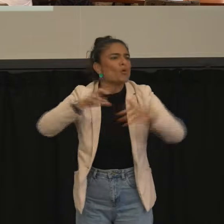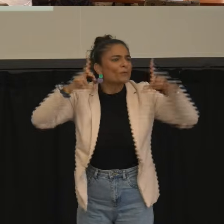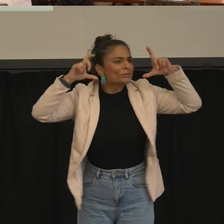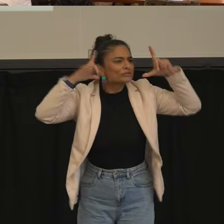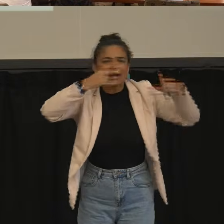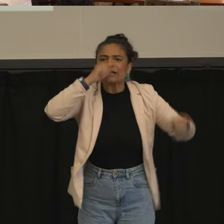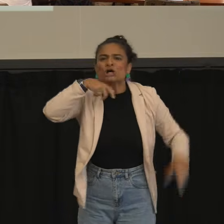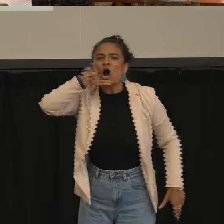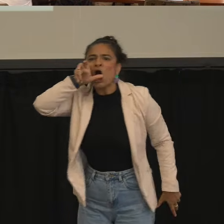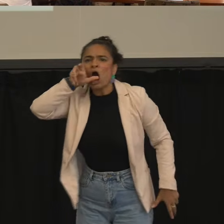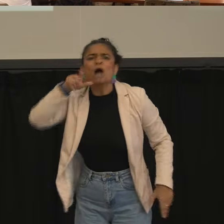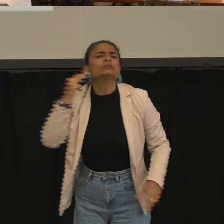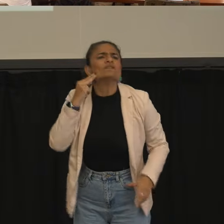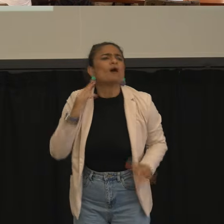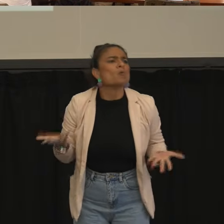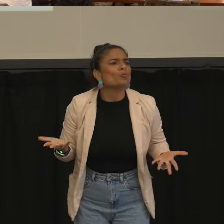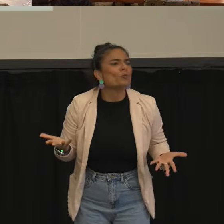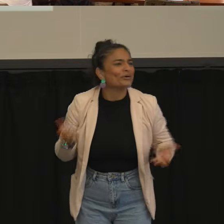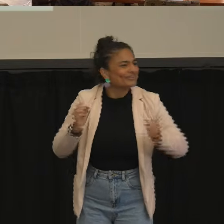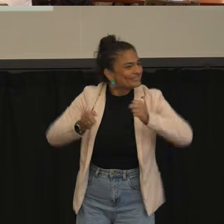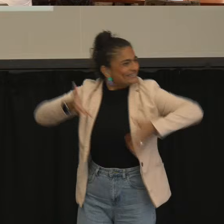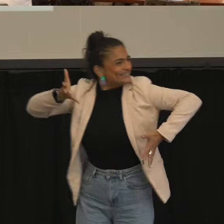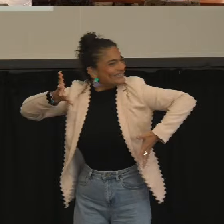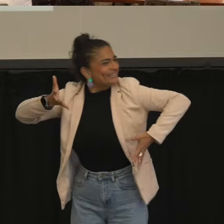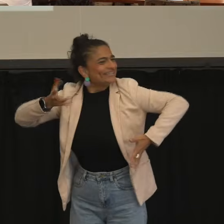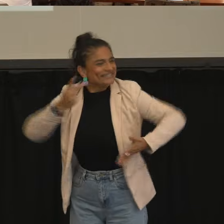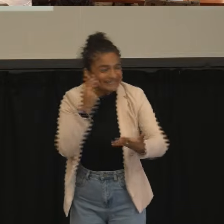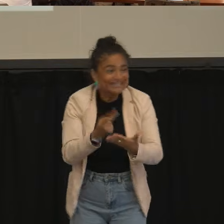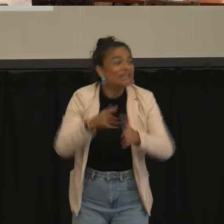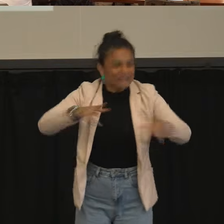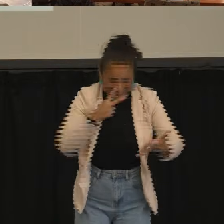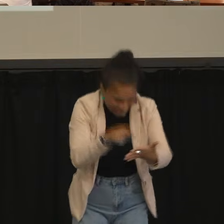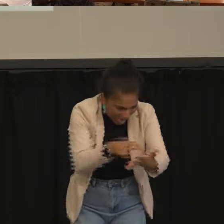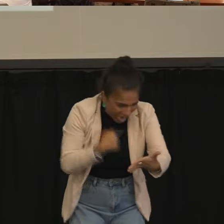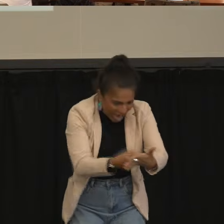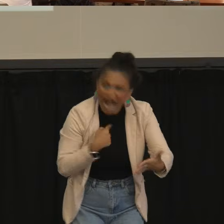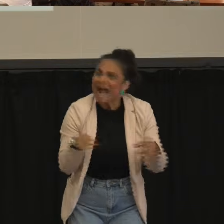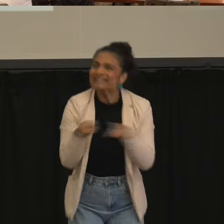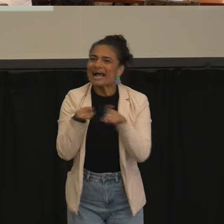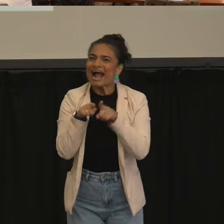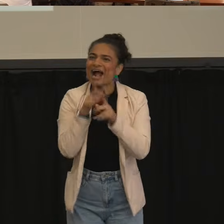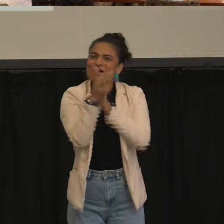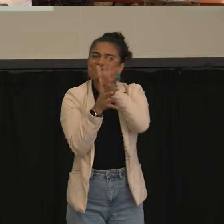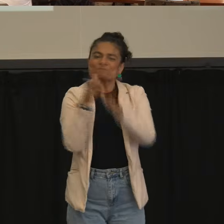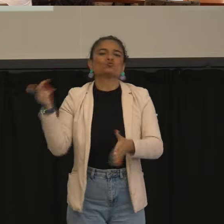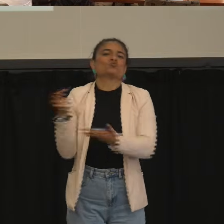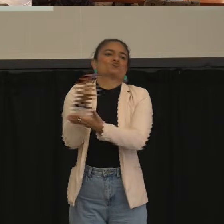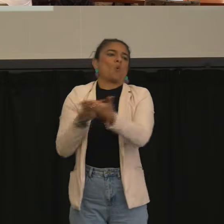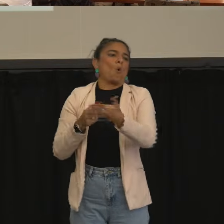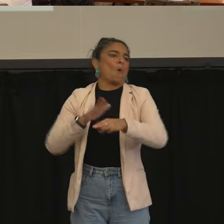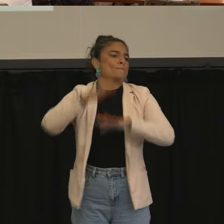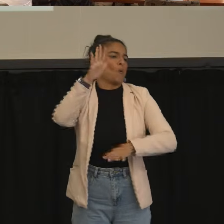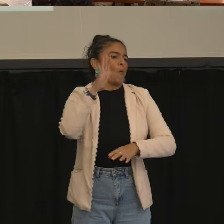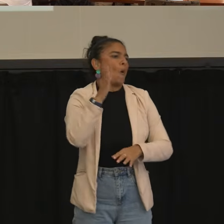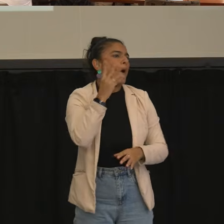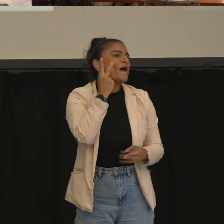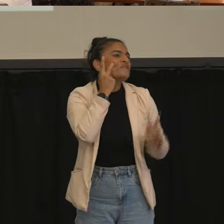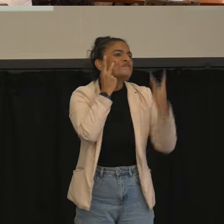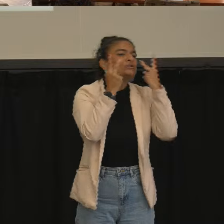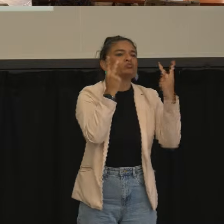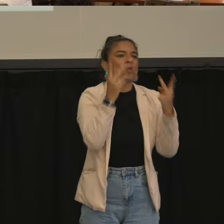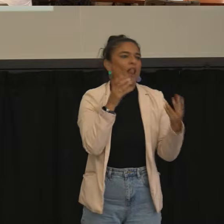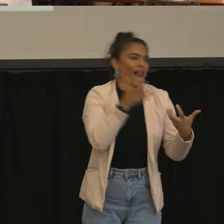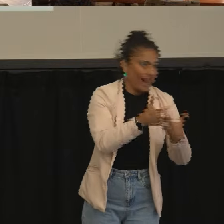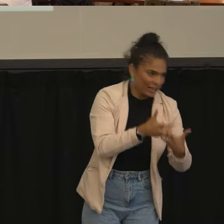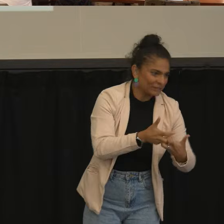for example, if you see a picture, a deaf person or a child screaming on a picture, then